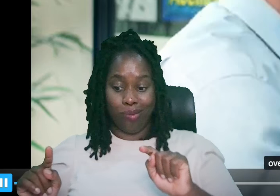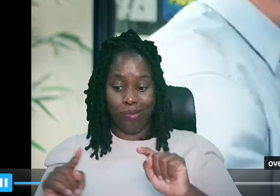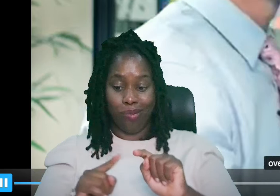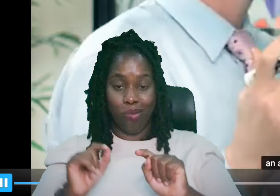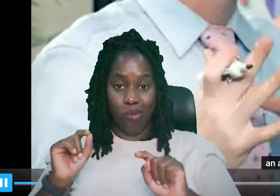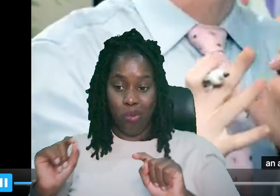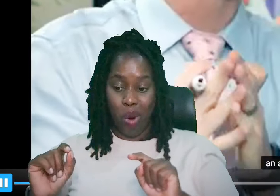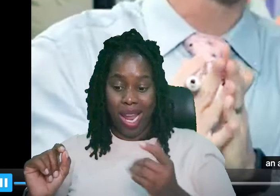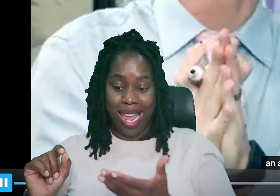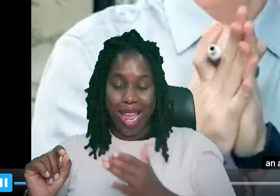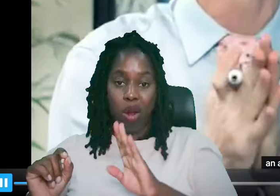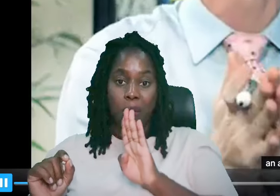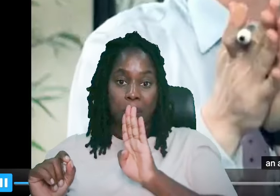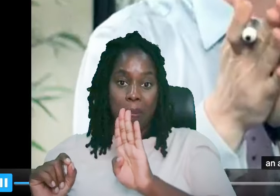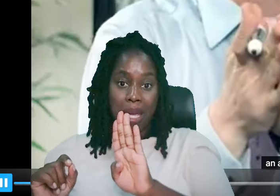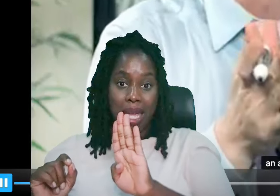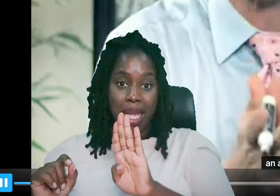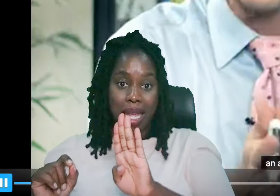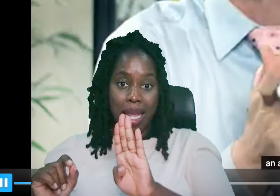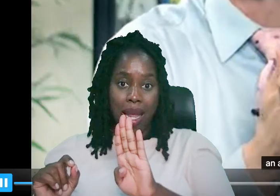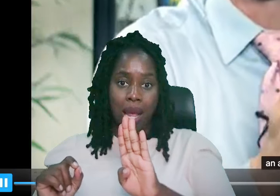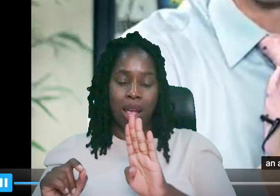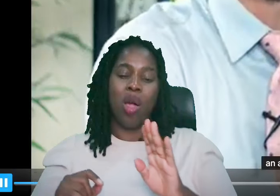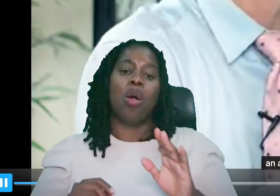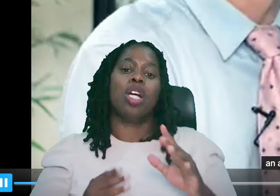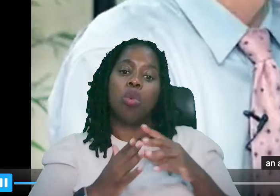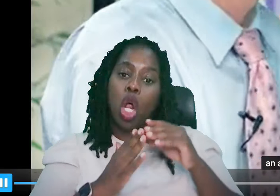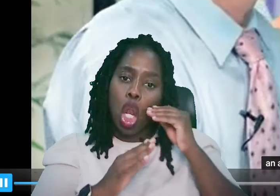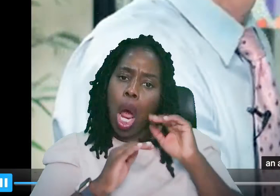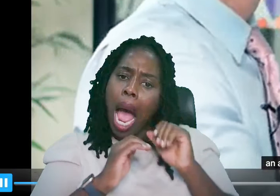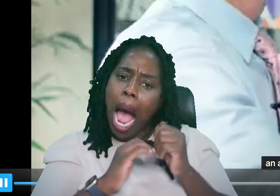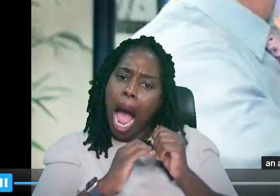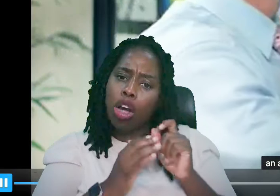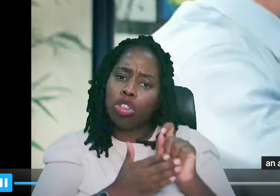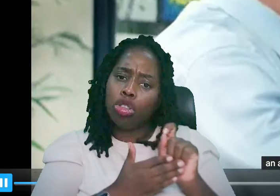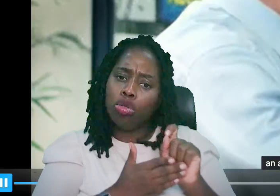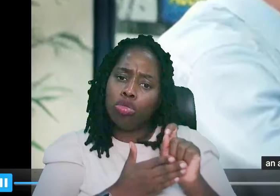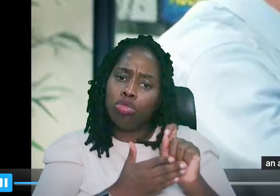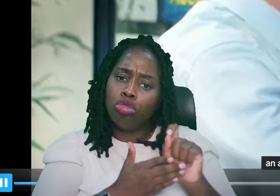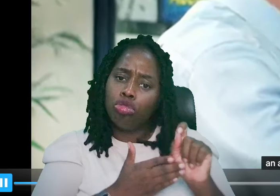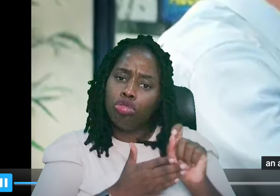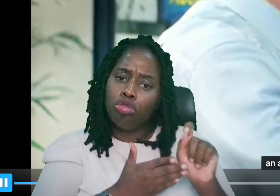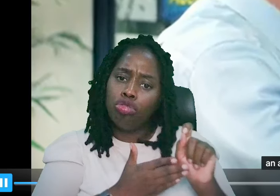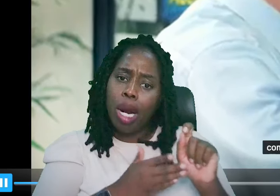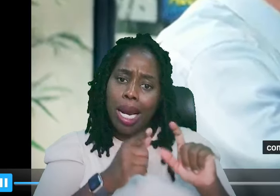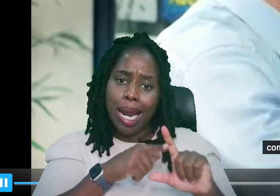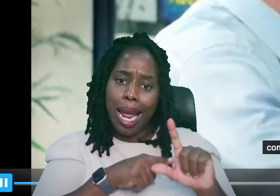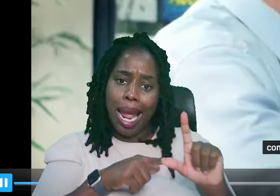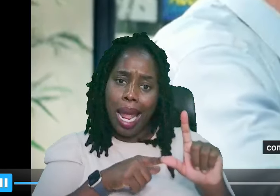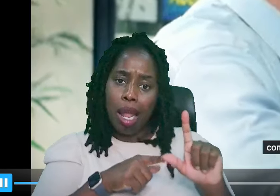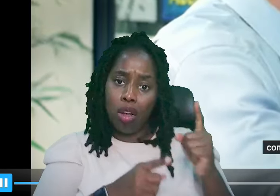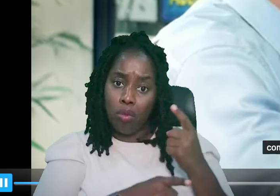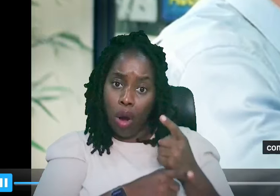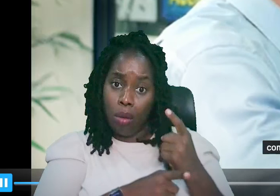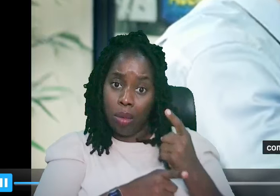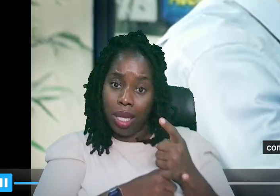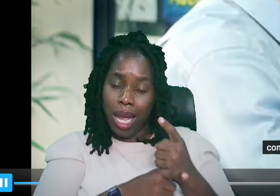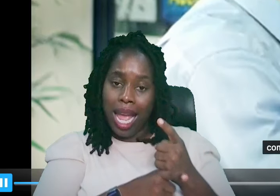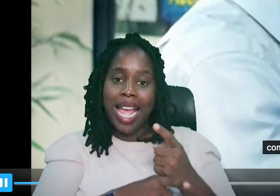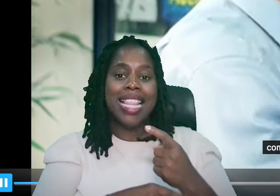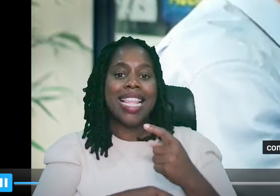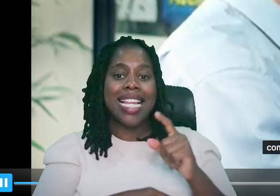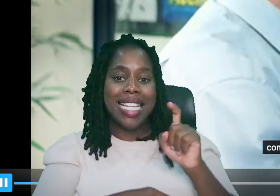because what we're going to learn is how to actually write an angle properly. Angles have to have their common vertex